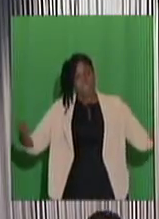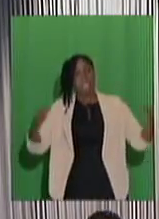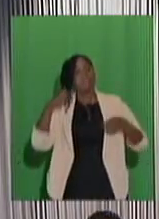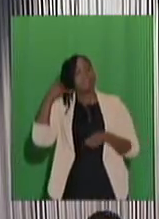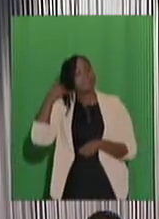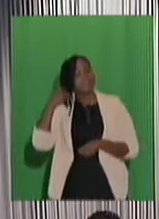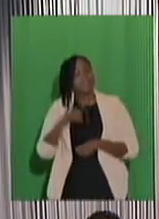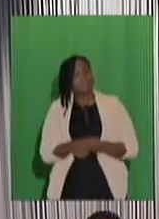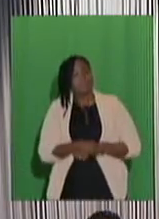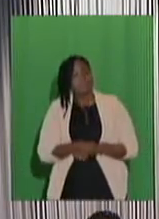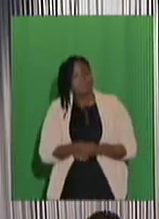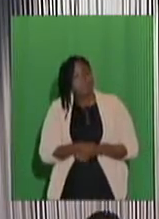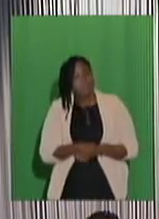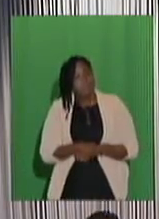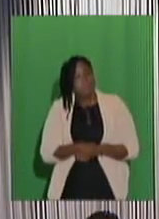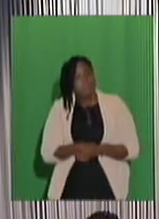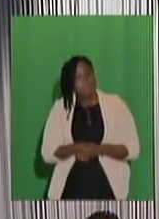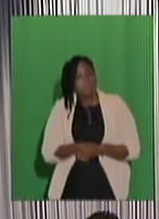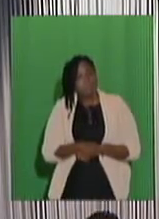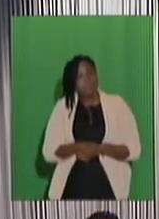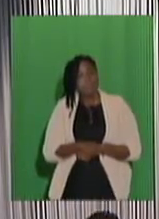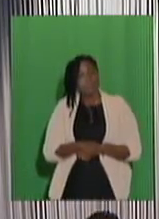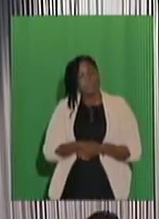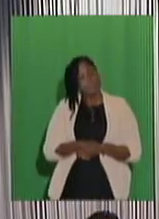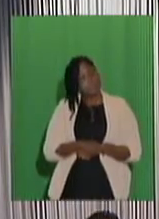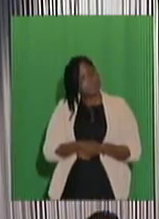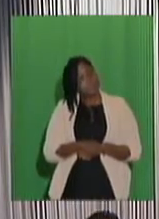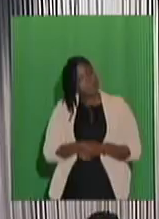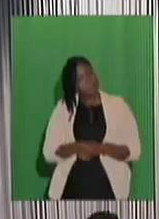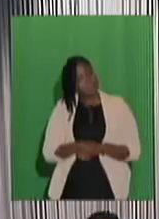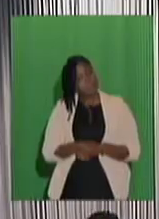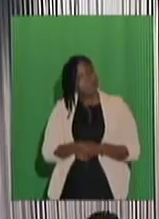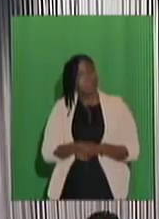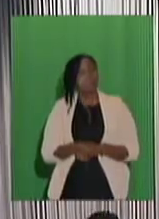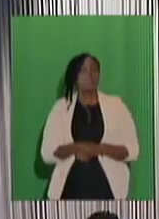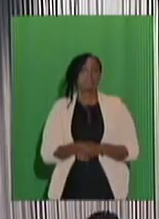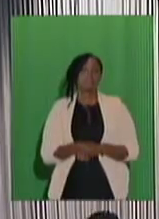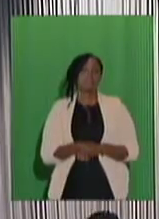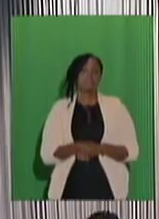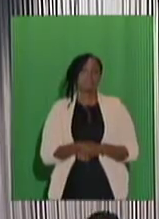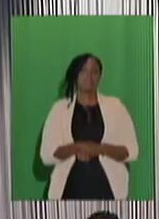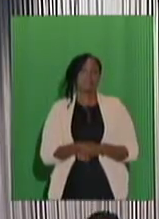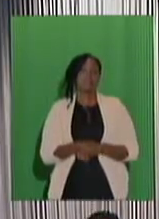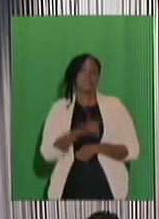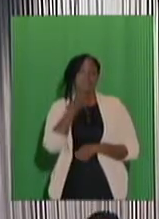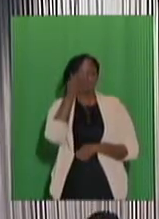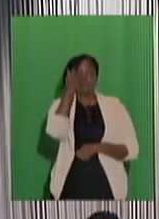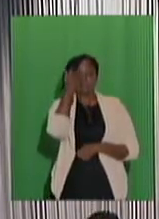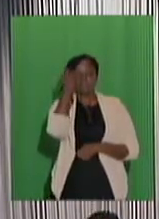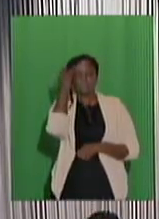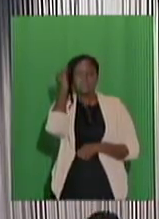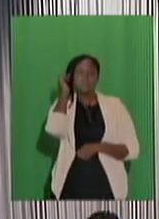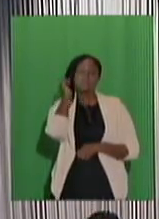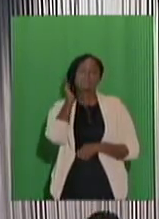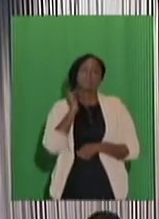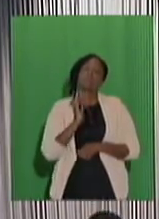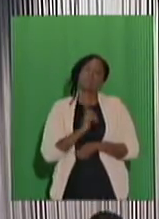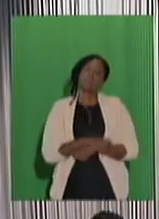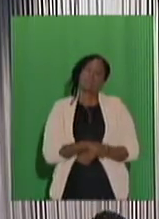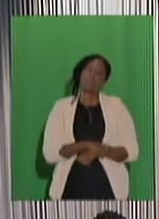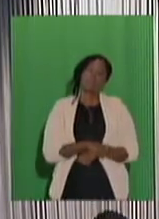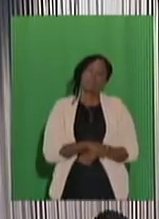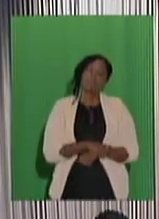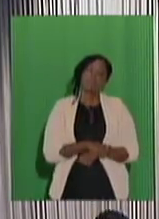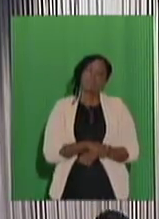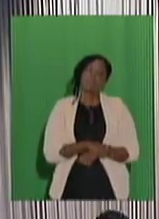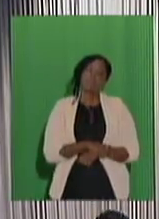coming from Cora and Hoover, and they are going to these step-down facilities, I believe. Have